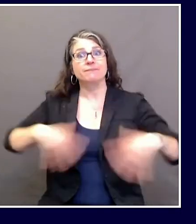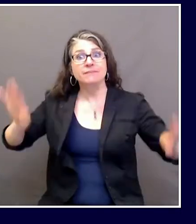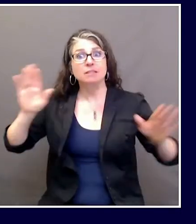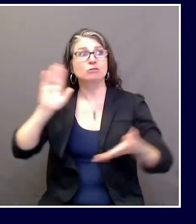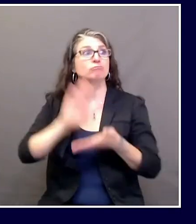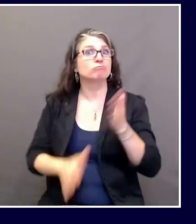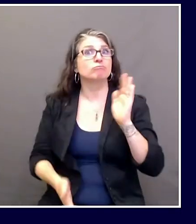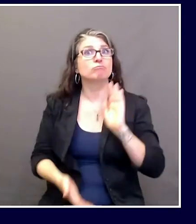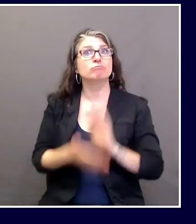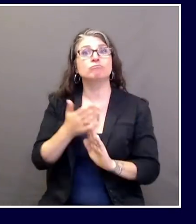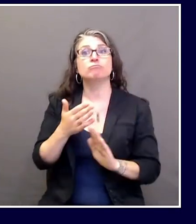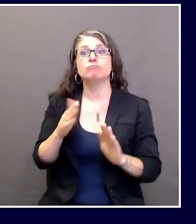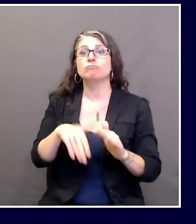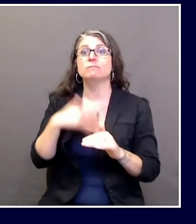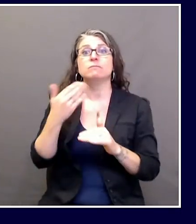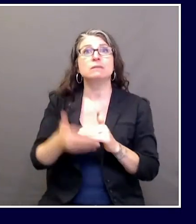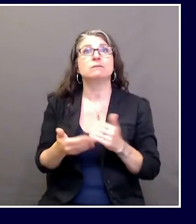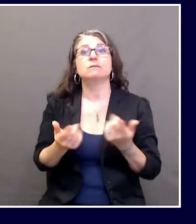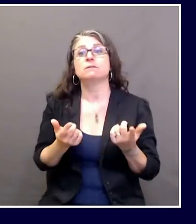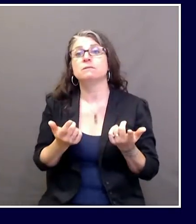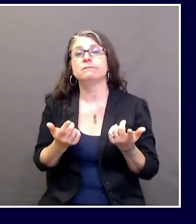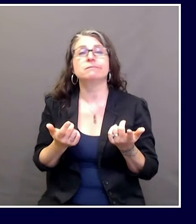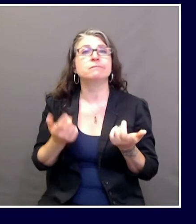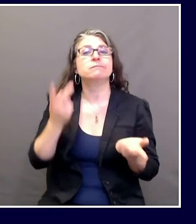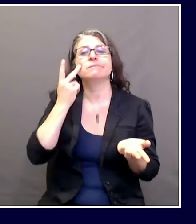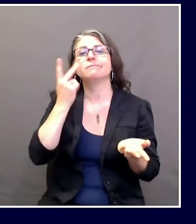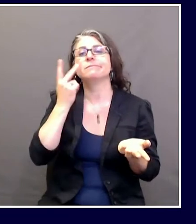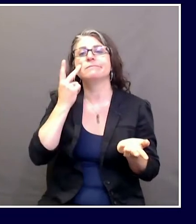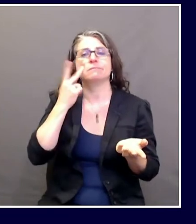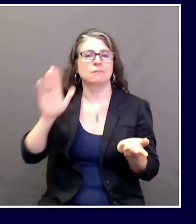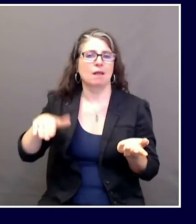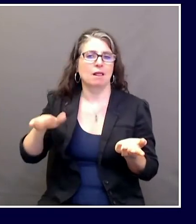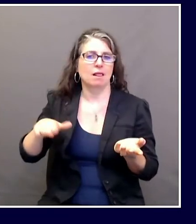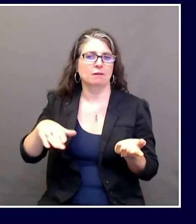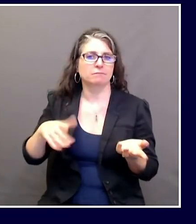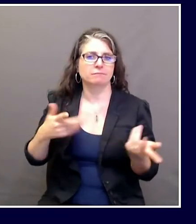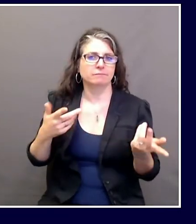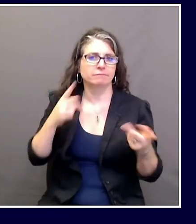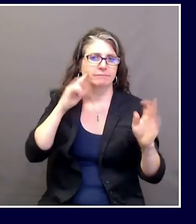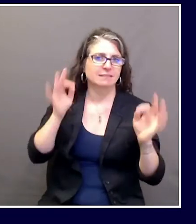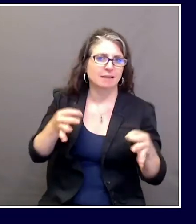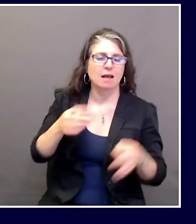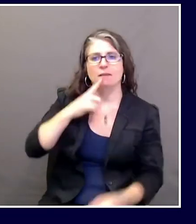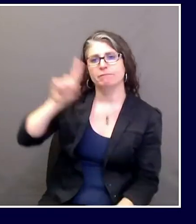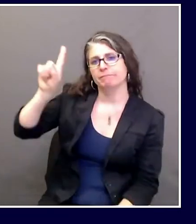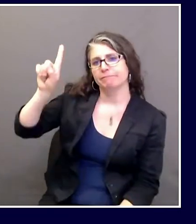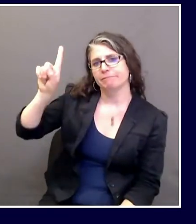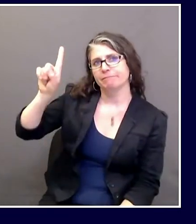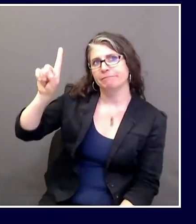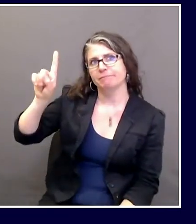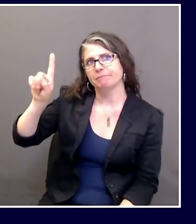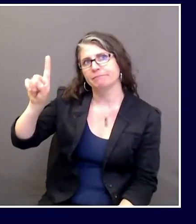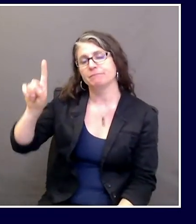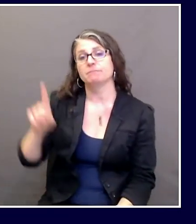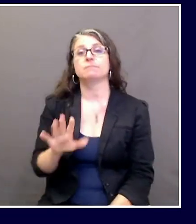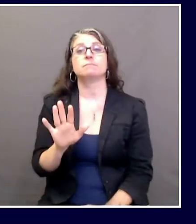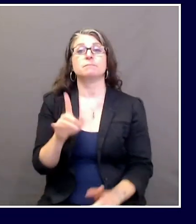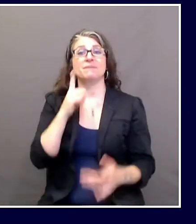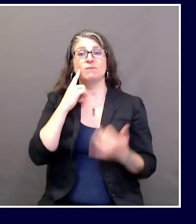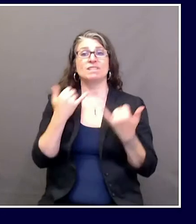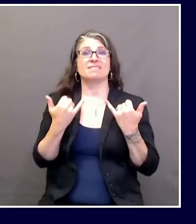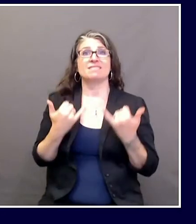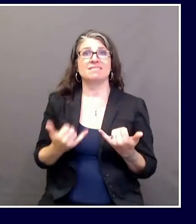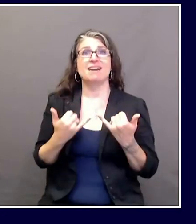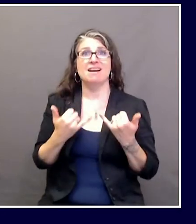It has been providing vaccinations, and we're in a position right now where, again, every single person that